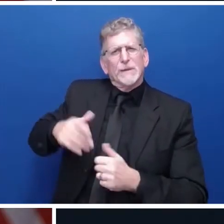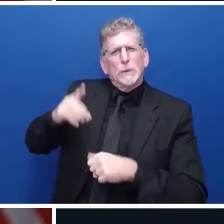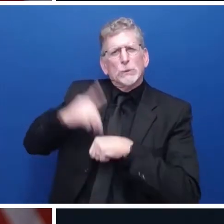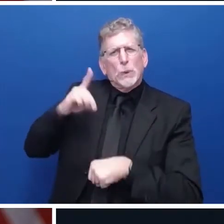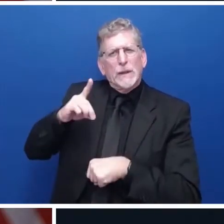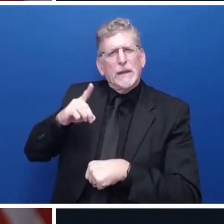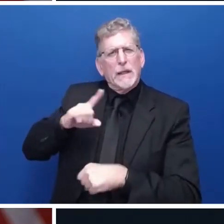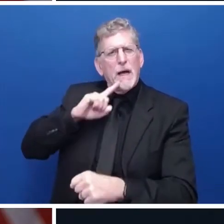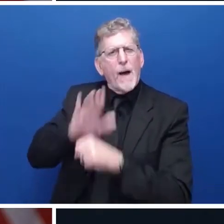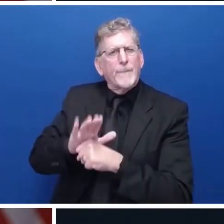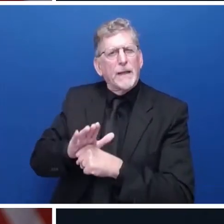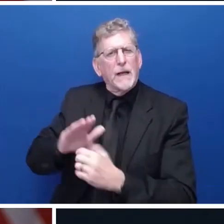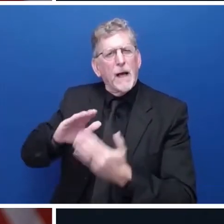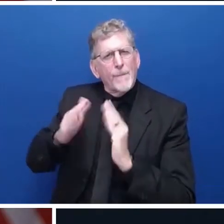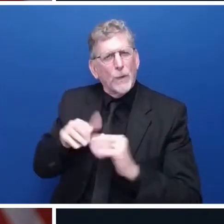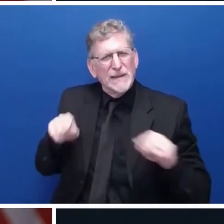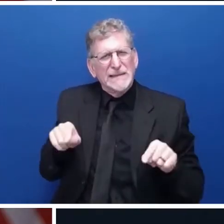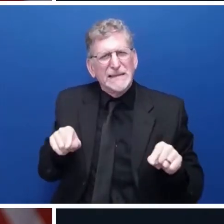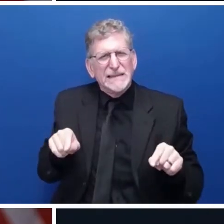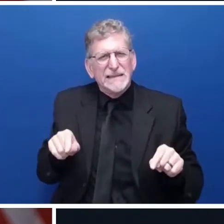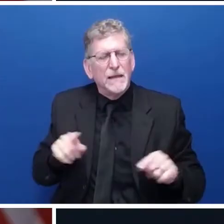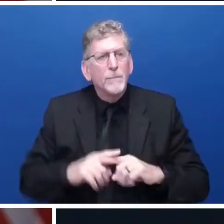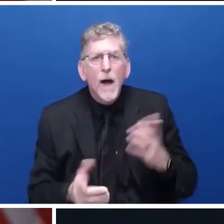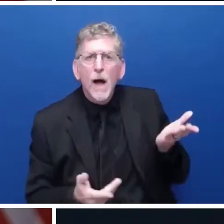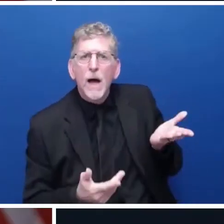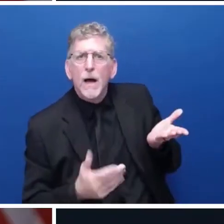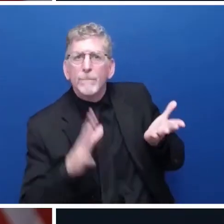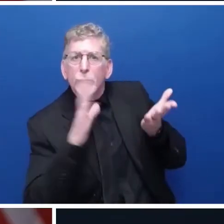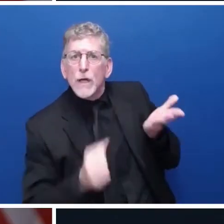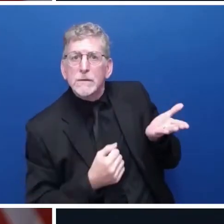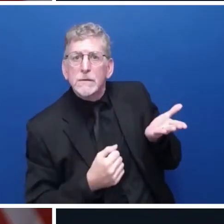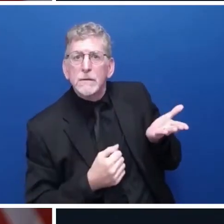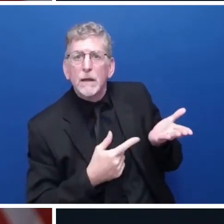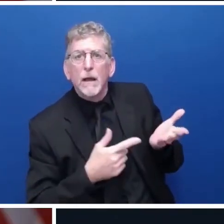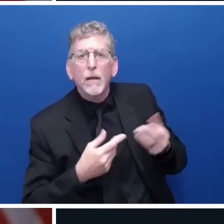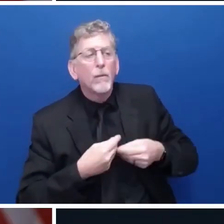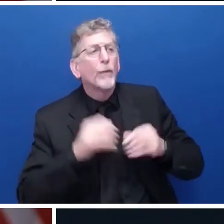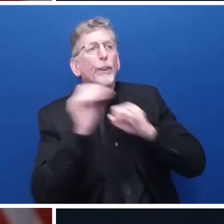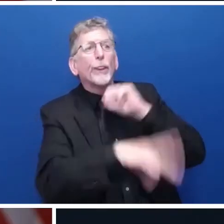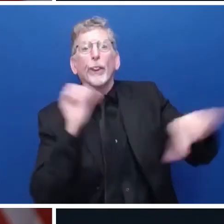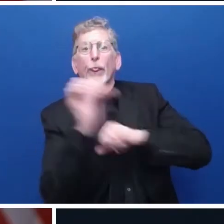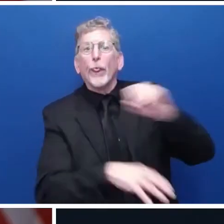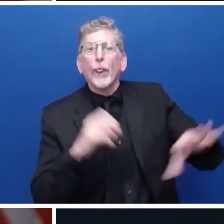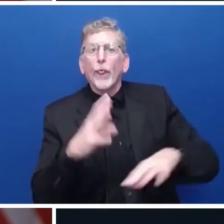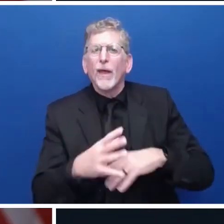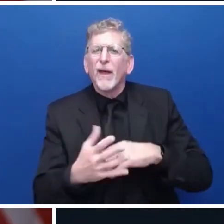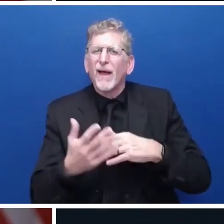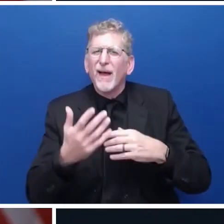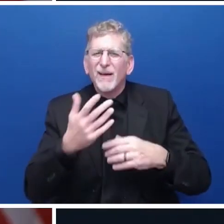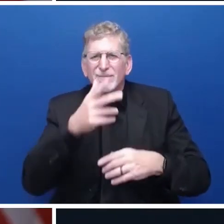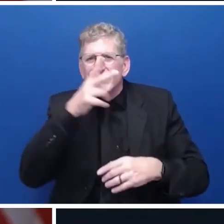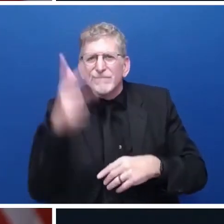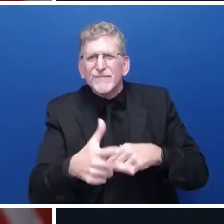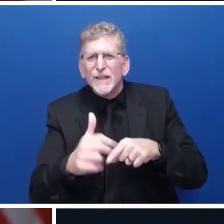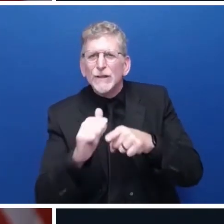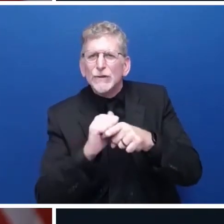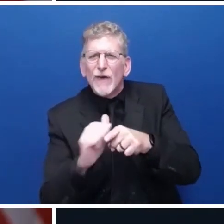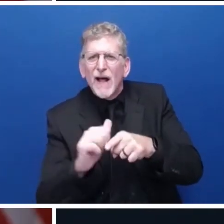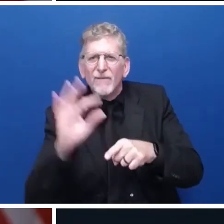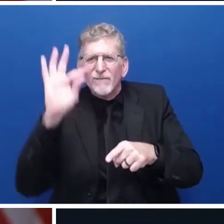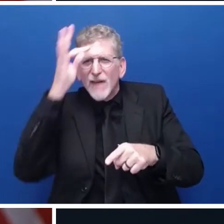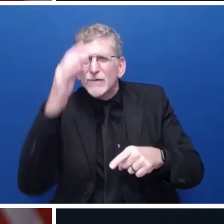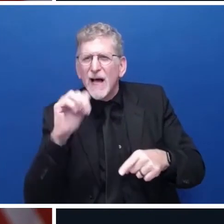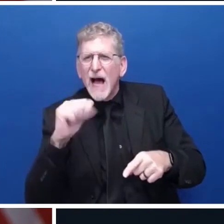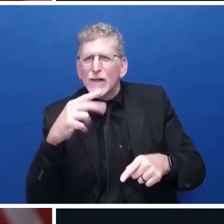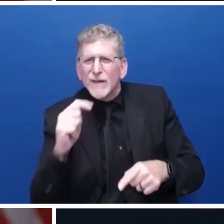have arrested and detained American citizens and people who aspire to be Americans. And they have done it without a